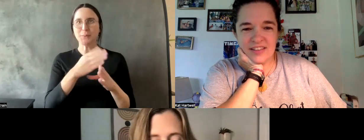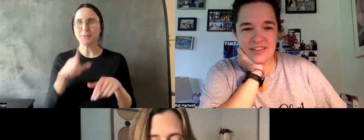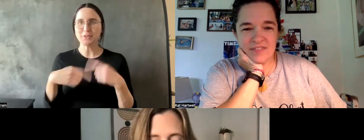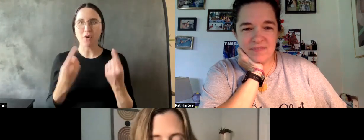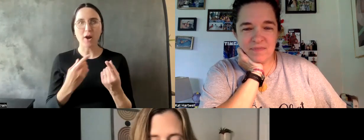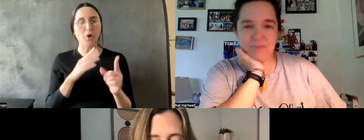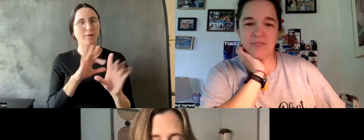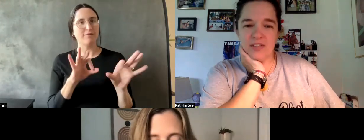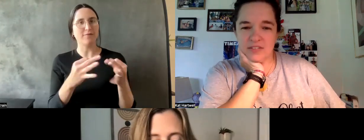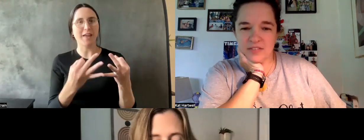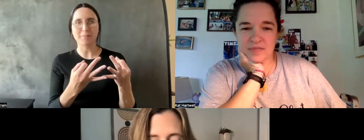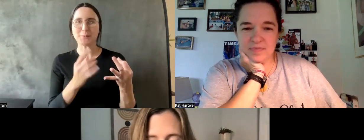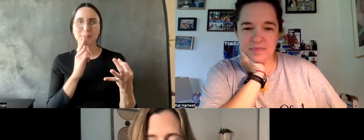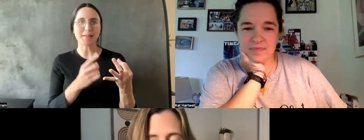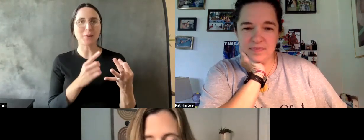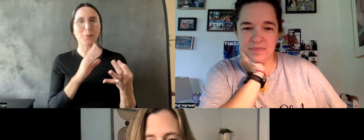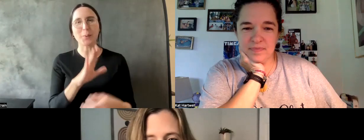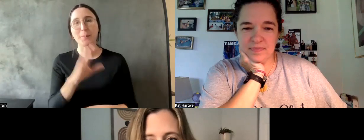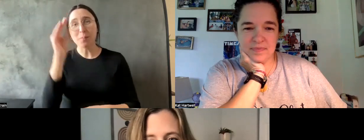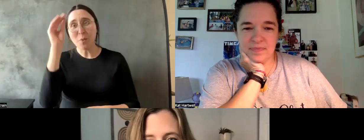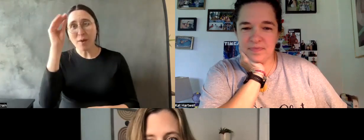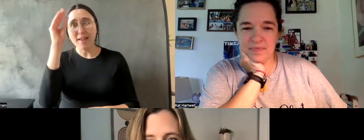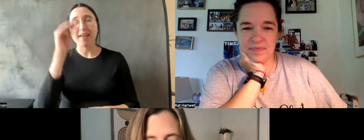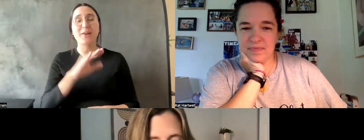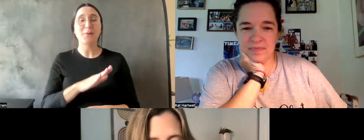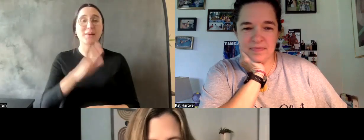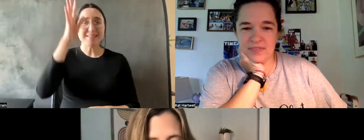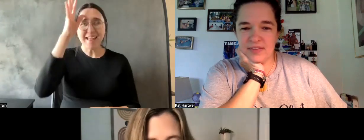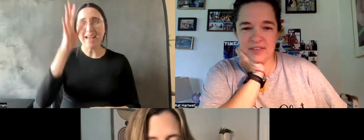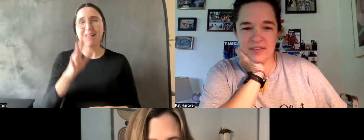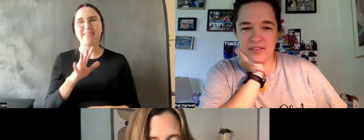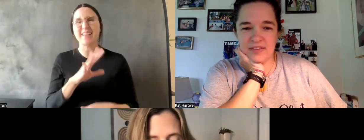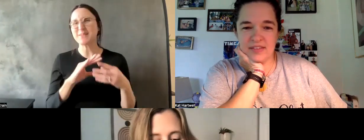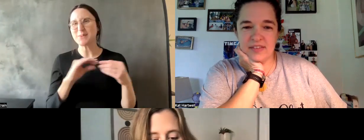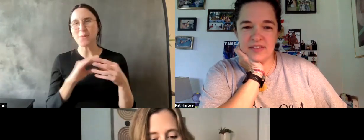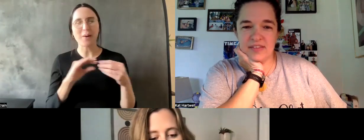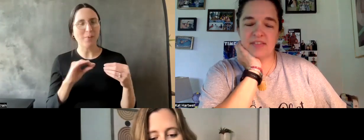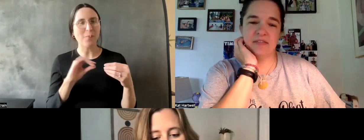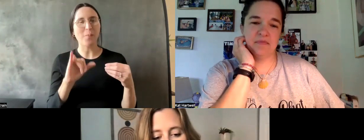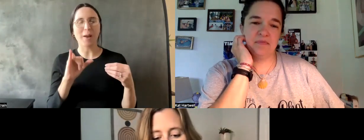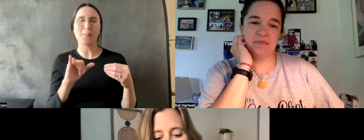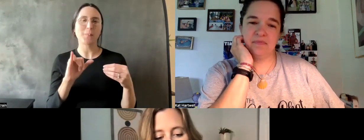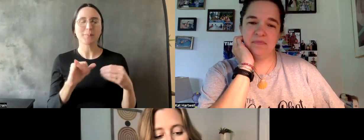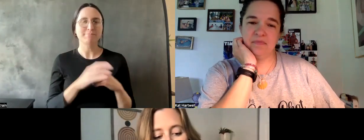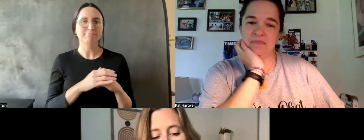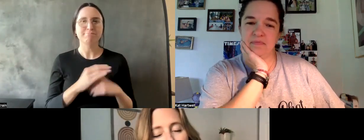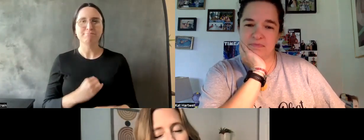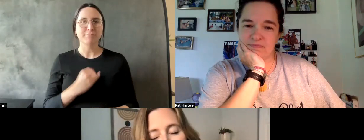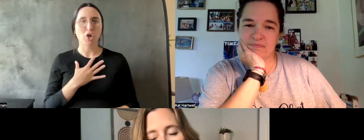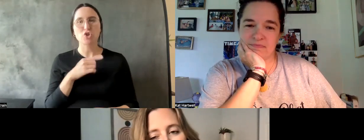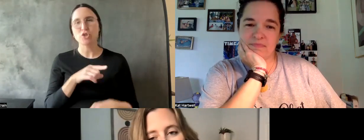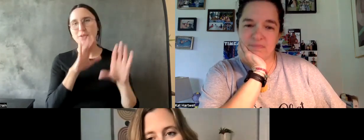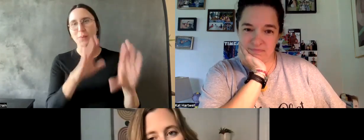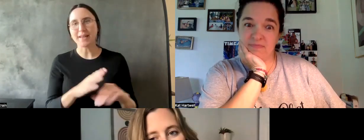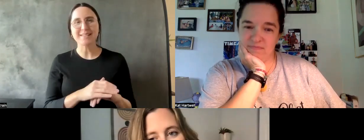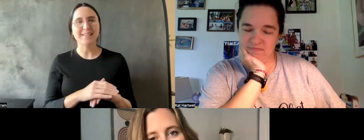is just the story of her boy and her dad and just a lot of stuff. But she's great. I love